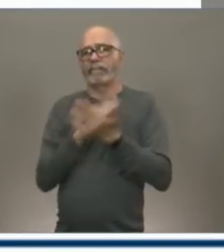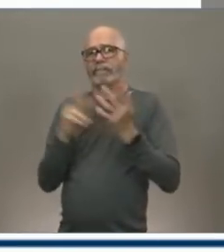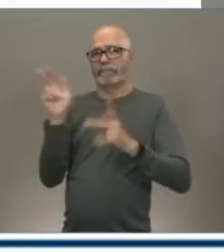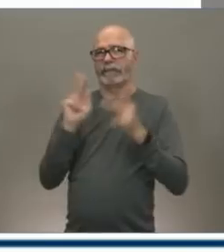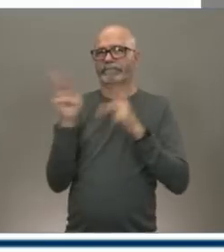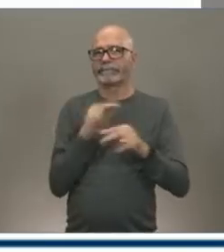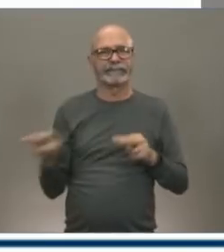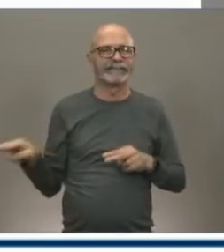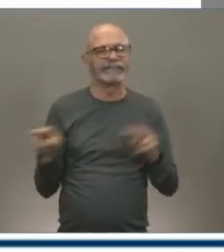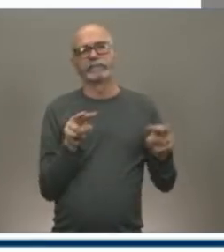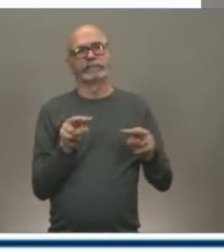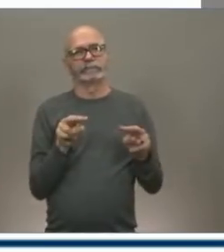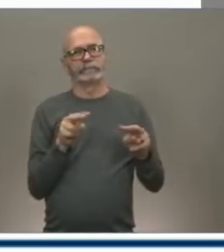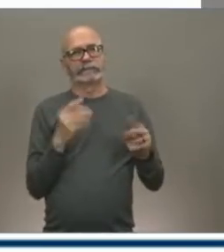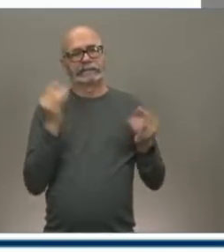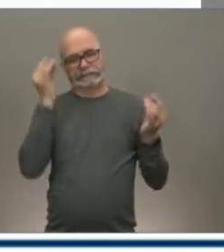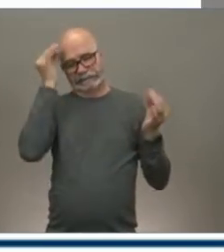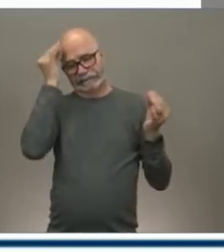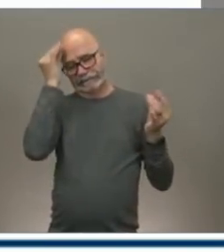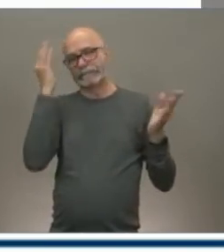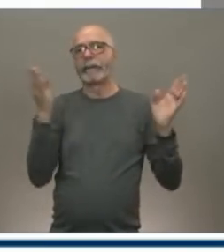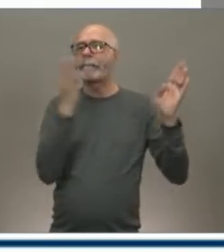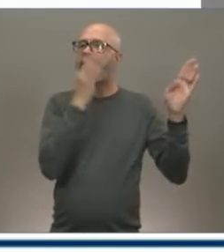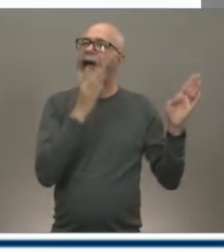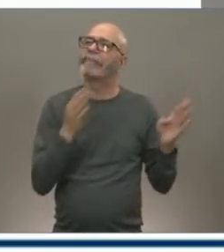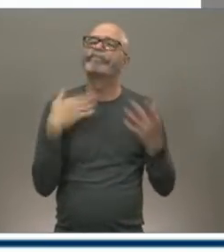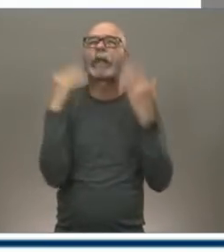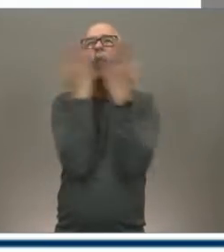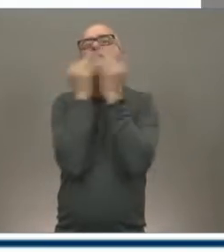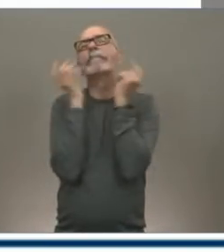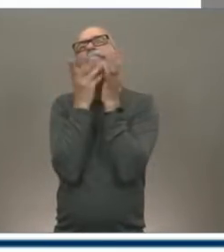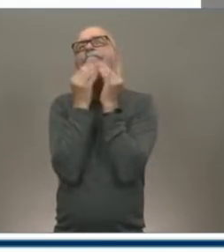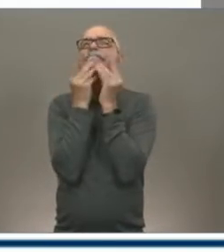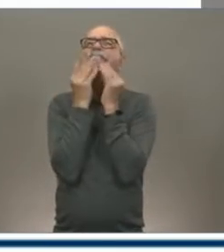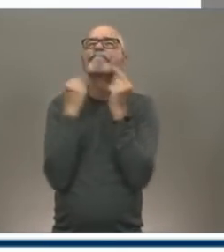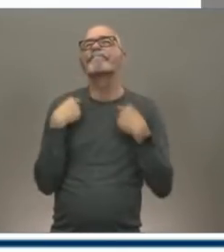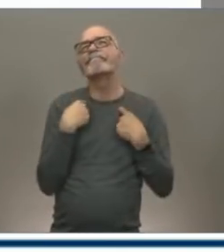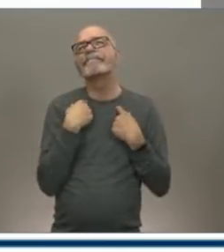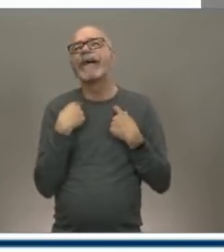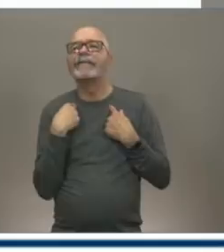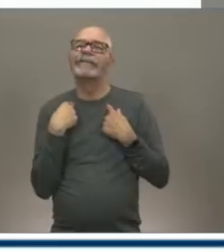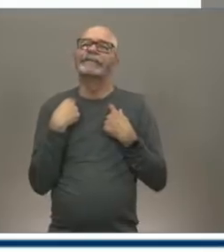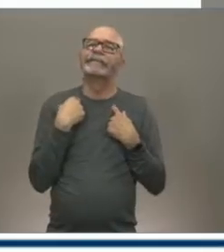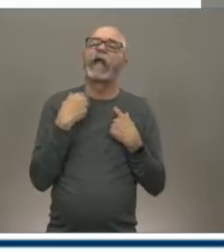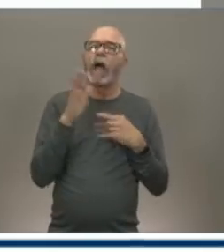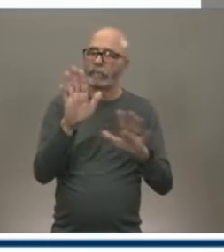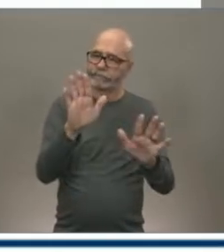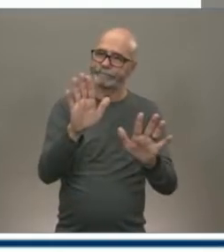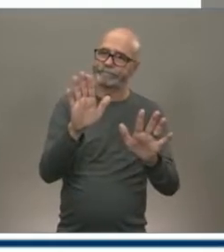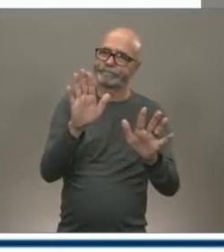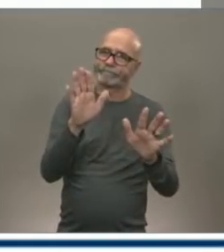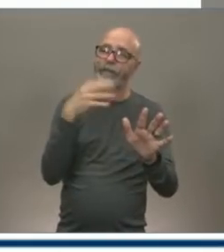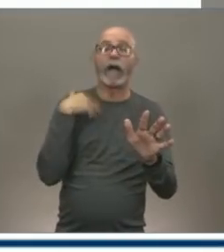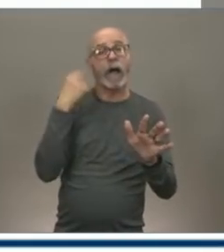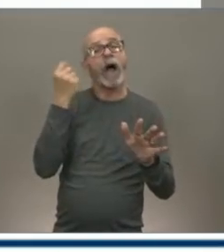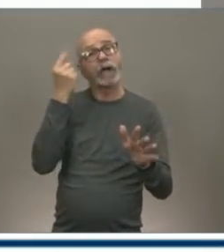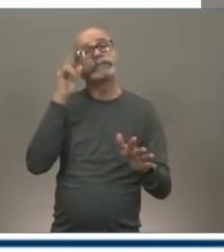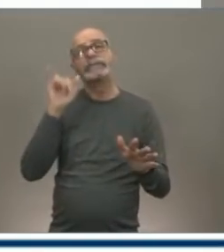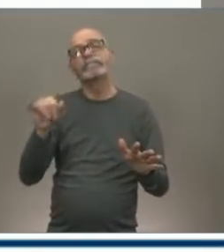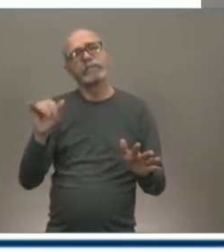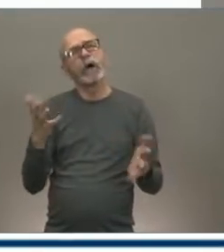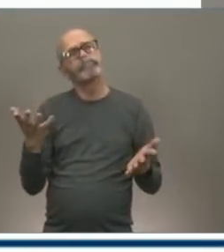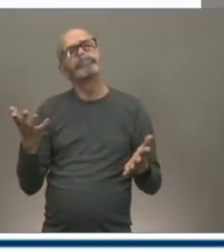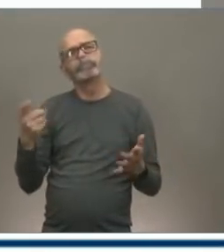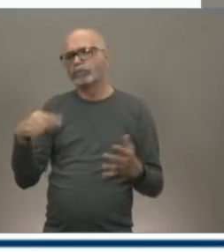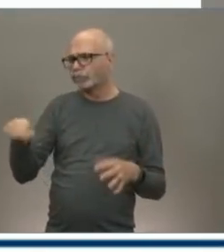plan our holidays differently. But I'm confident that we will do that as we've always done. We need to find a way to make all